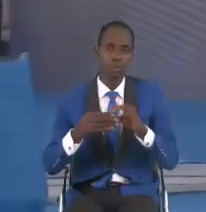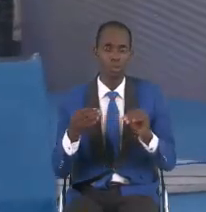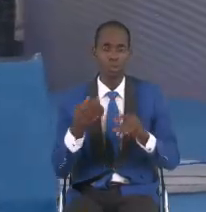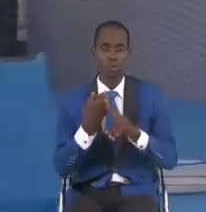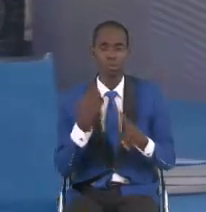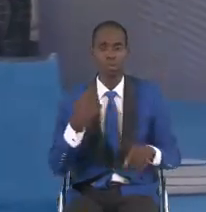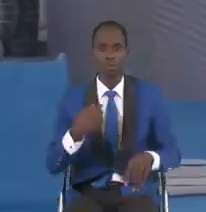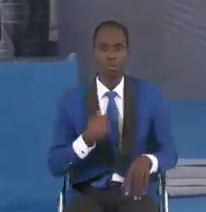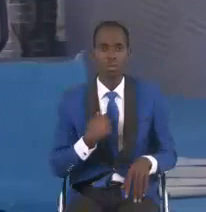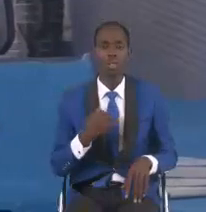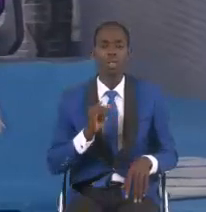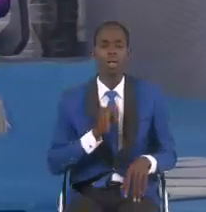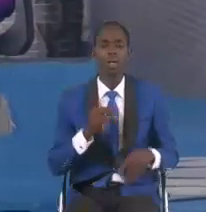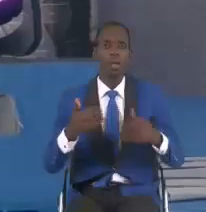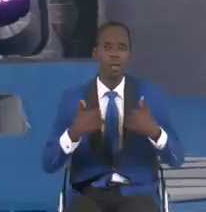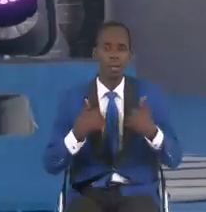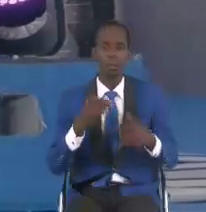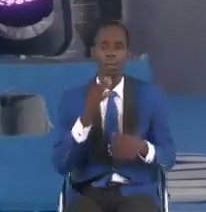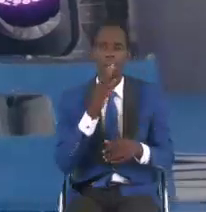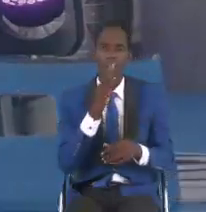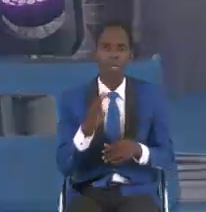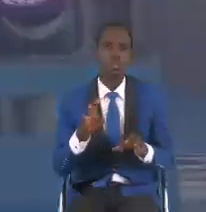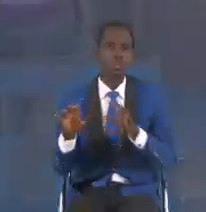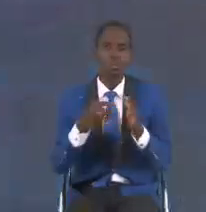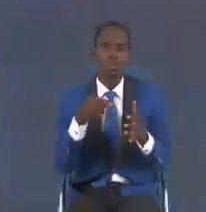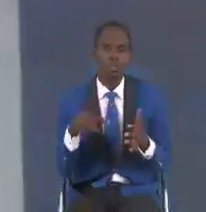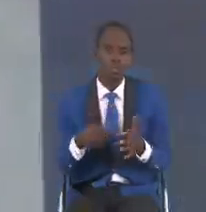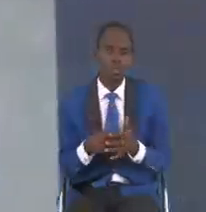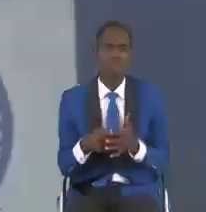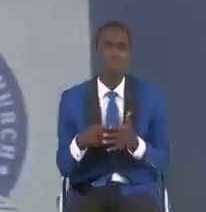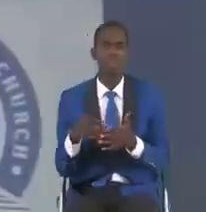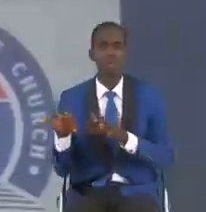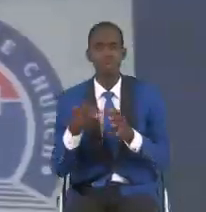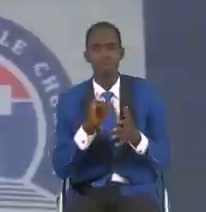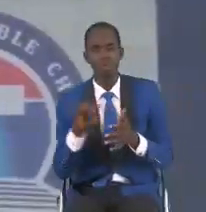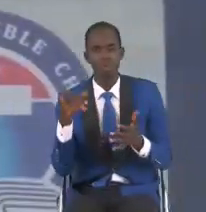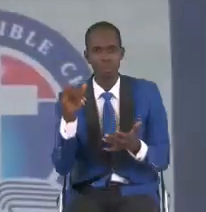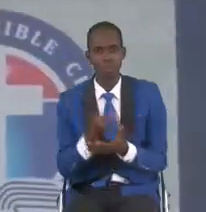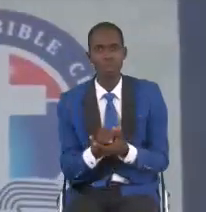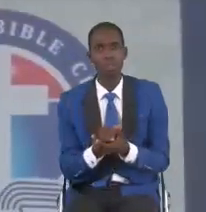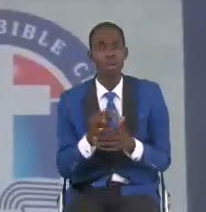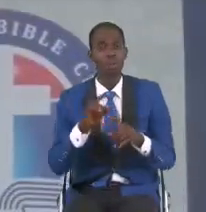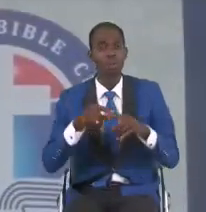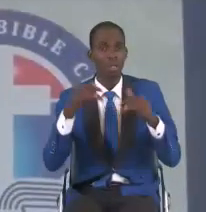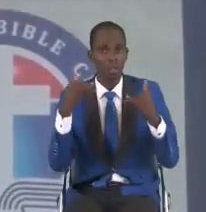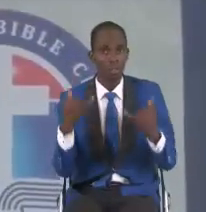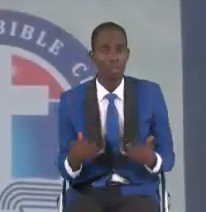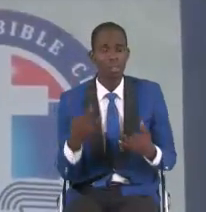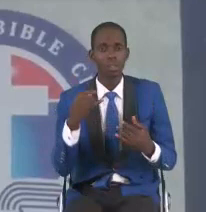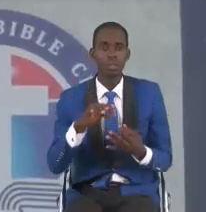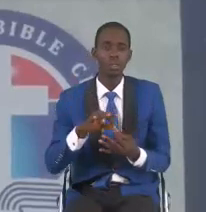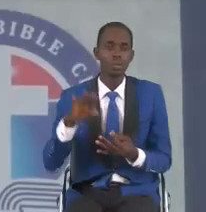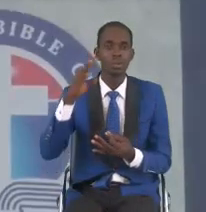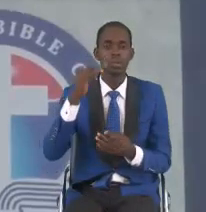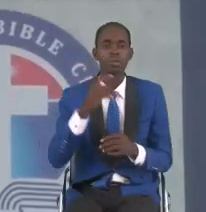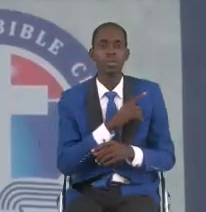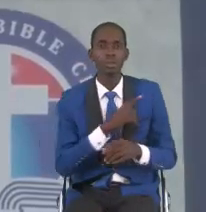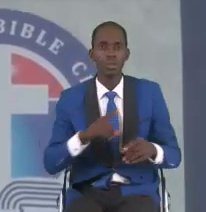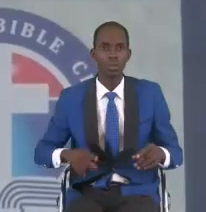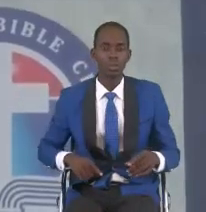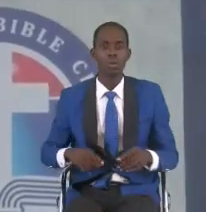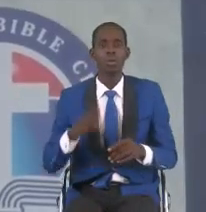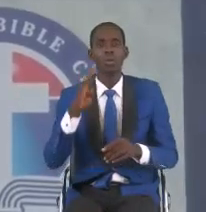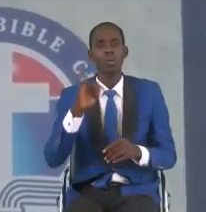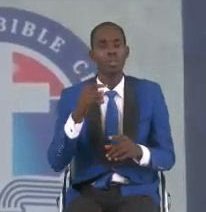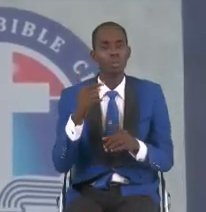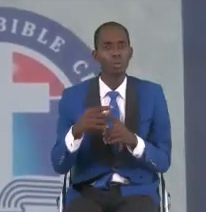have been doing this and doing that, but now the Spirit of the Lord, by the word of God,